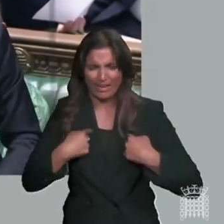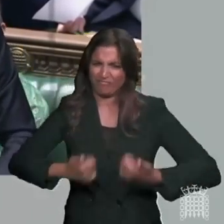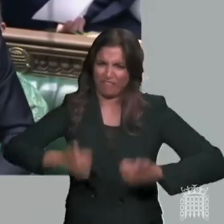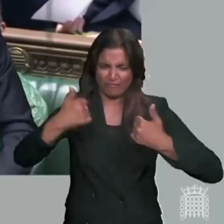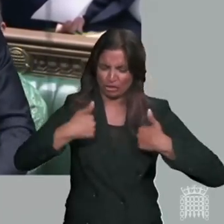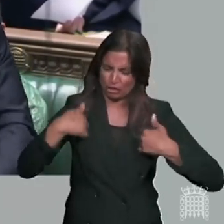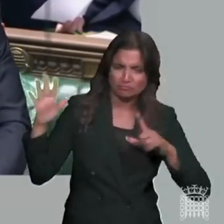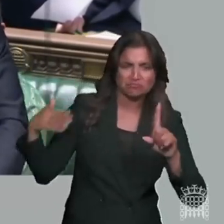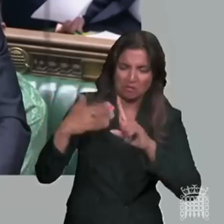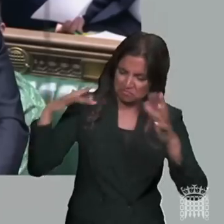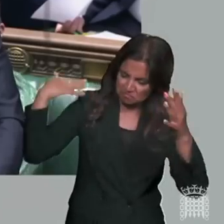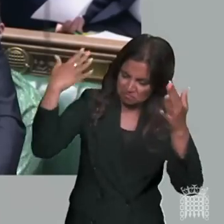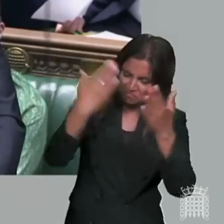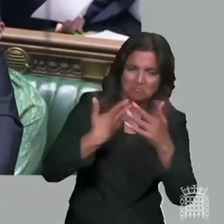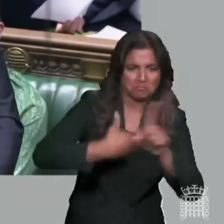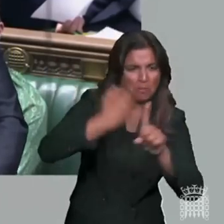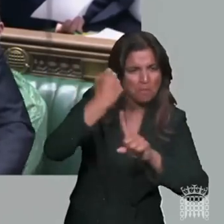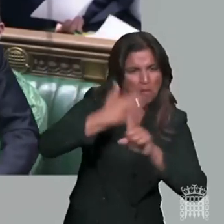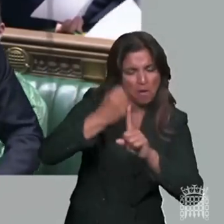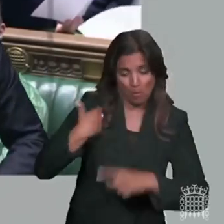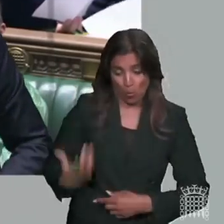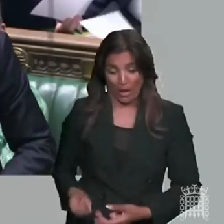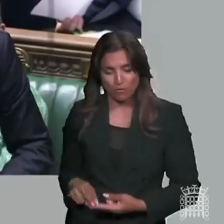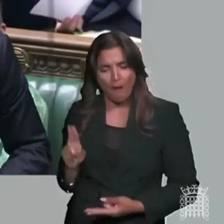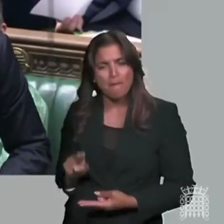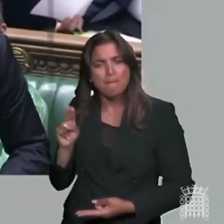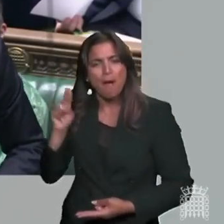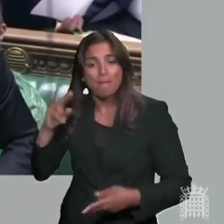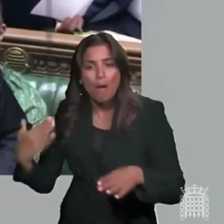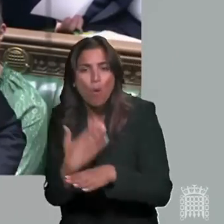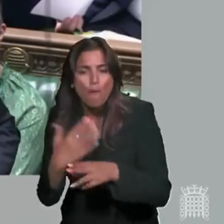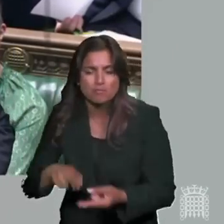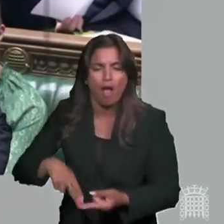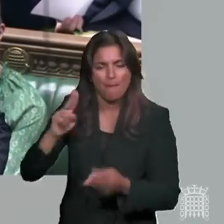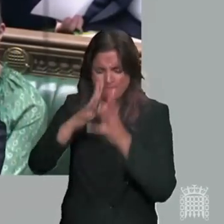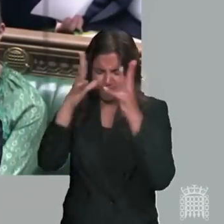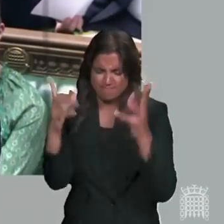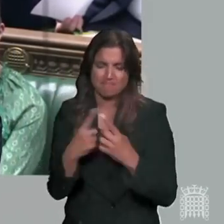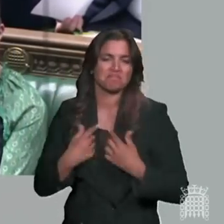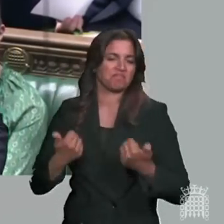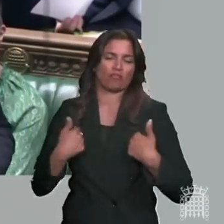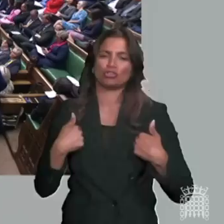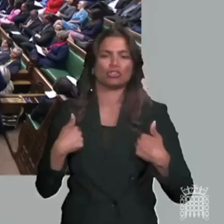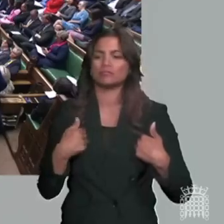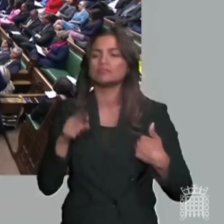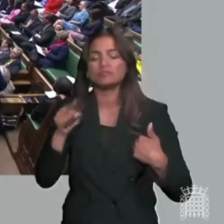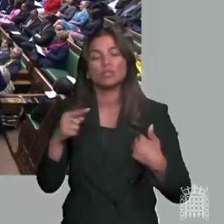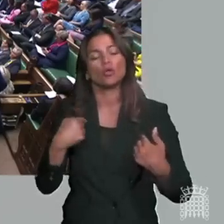the fastest wage growth in years, Mr. Speaker. It's clear only the Conservatives are going to deliver for the people of